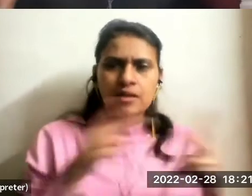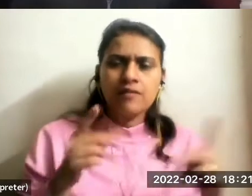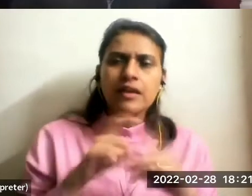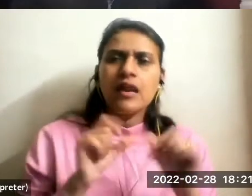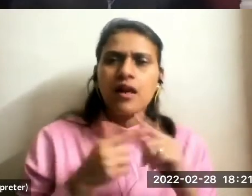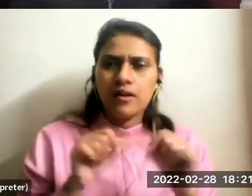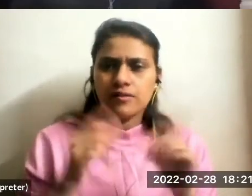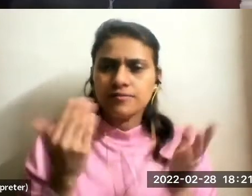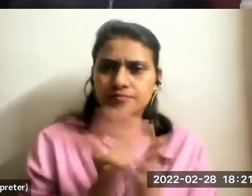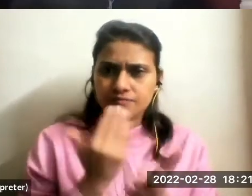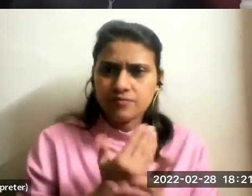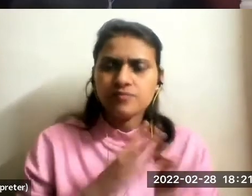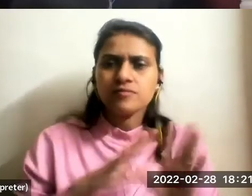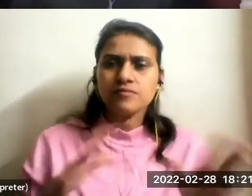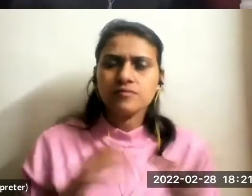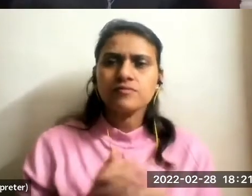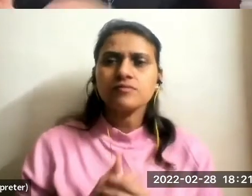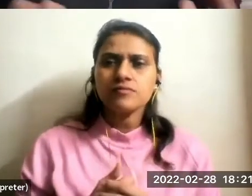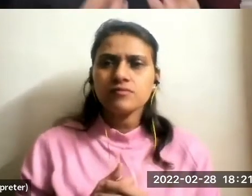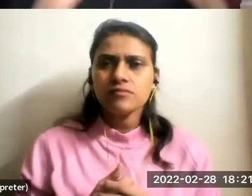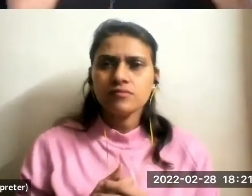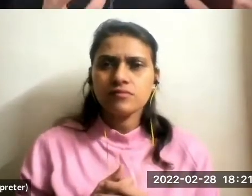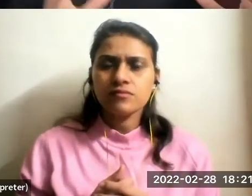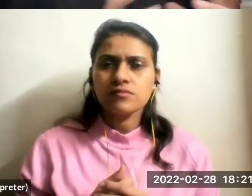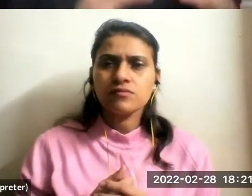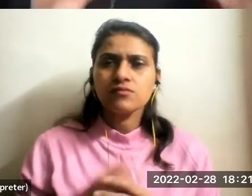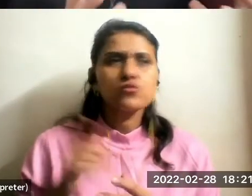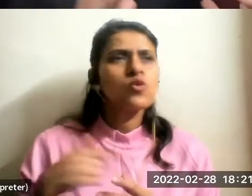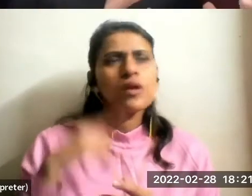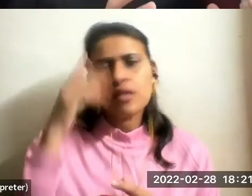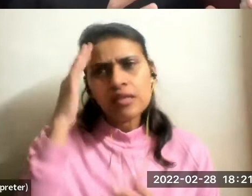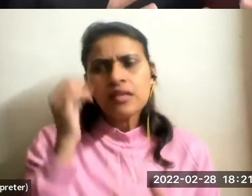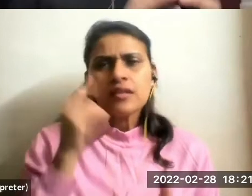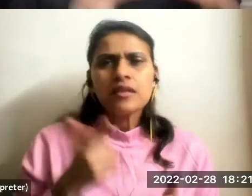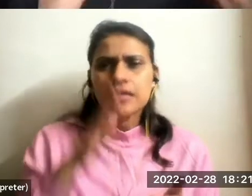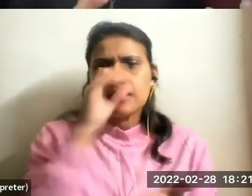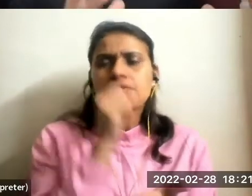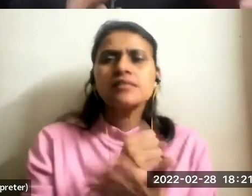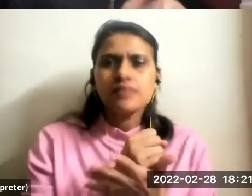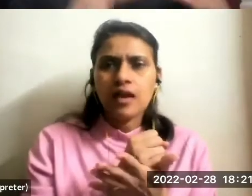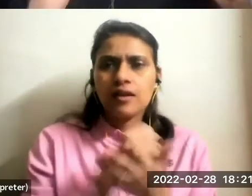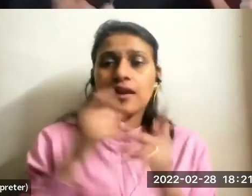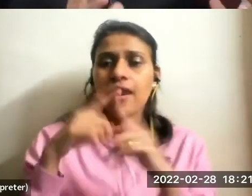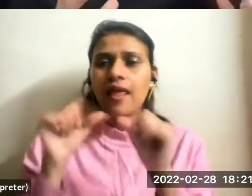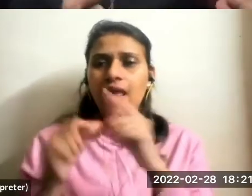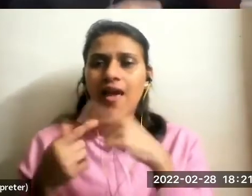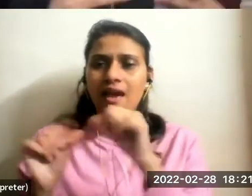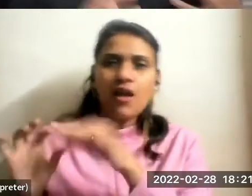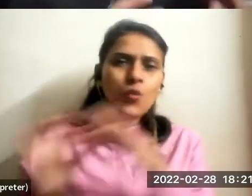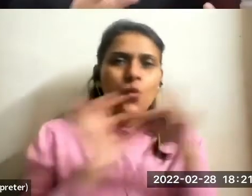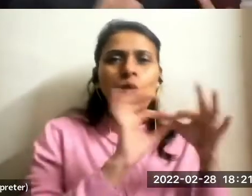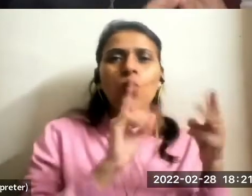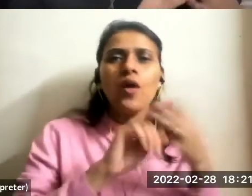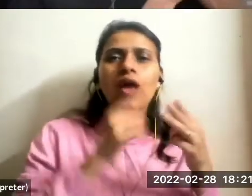don't really make sense. But because we decide to constitute a particular kind of data economy, because we want to